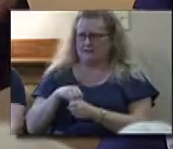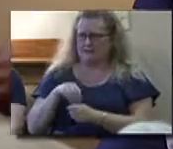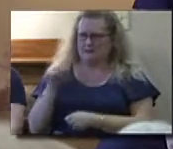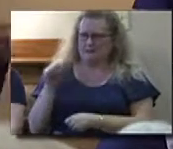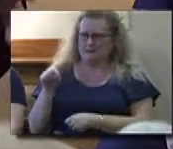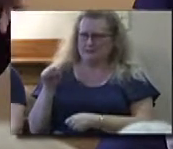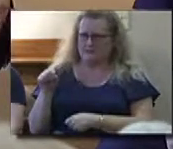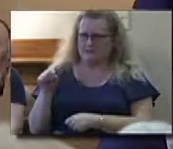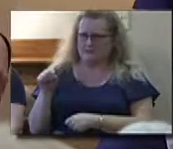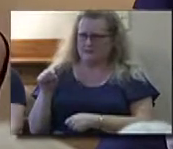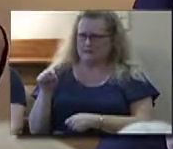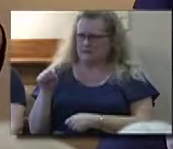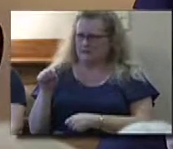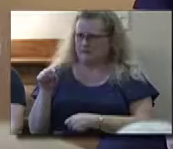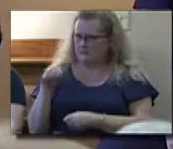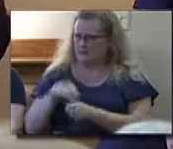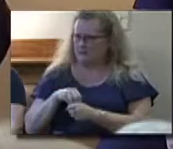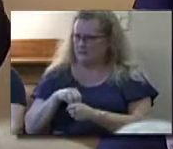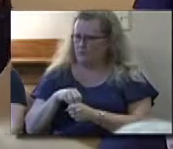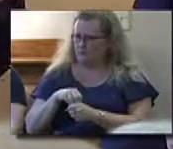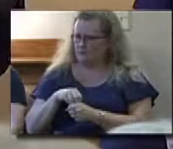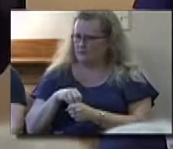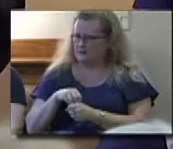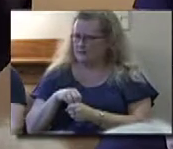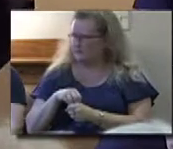It's like, is that right?